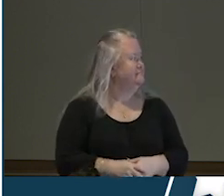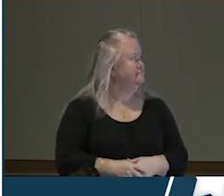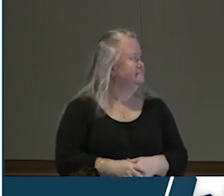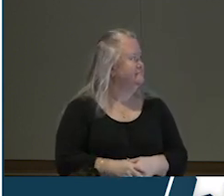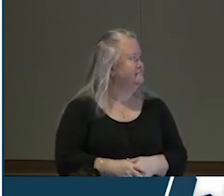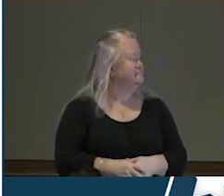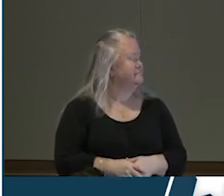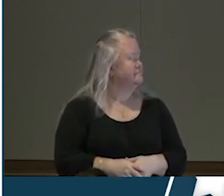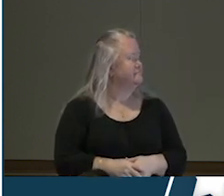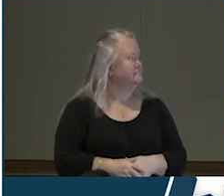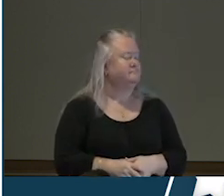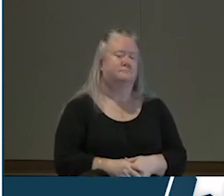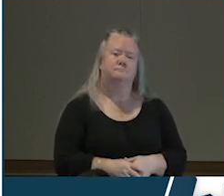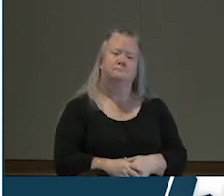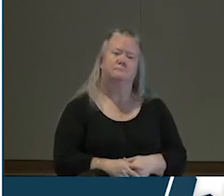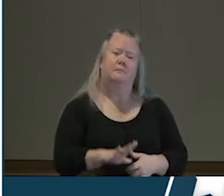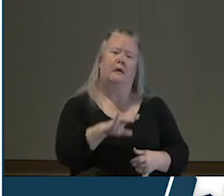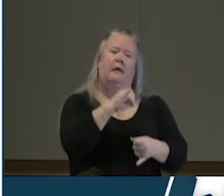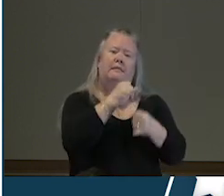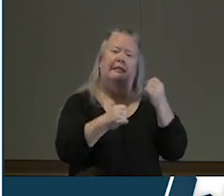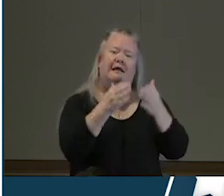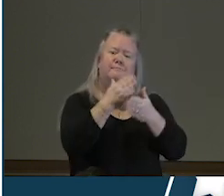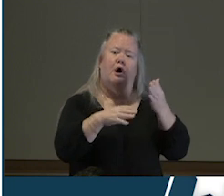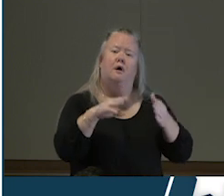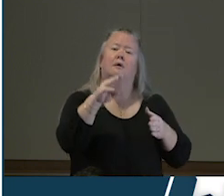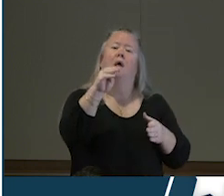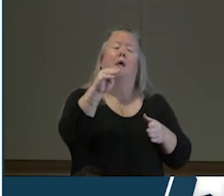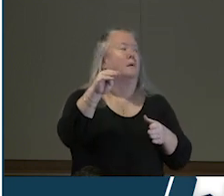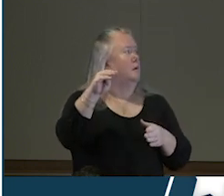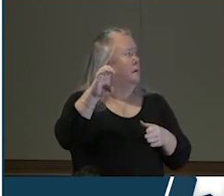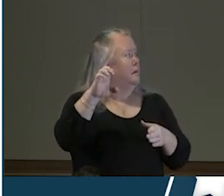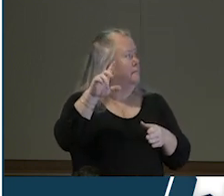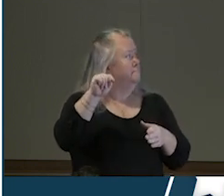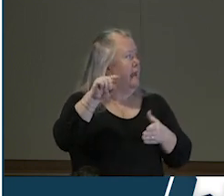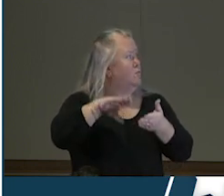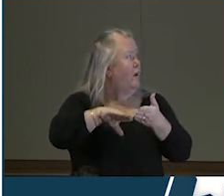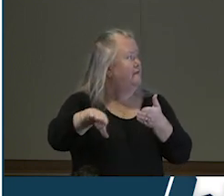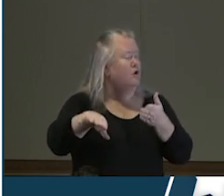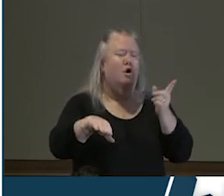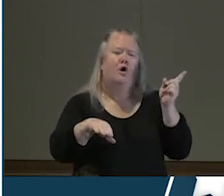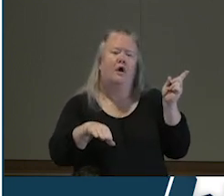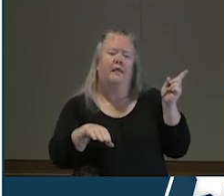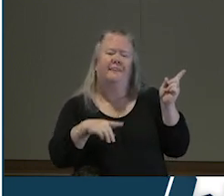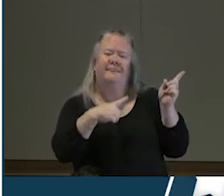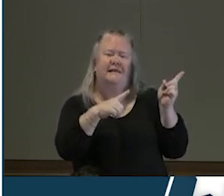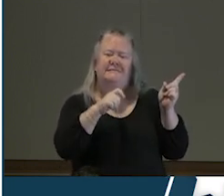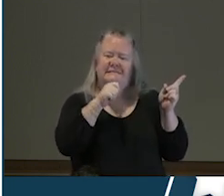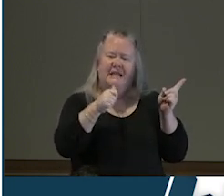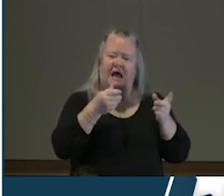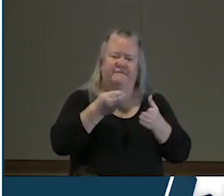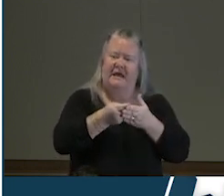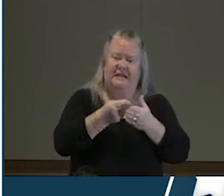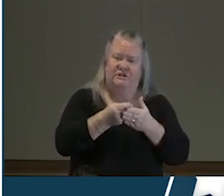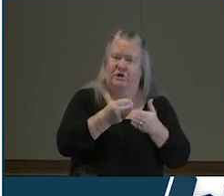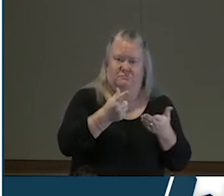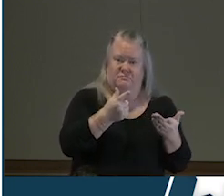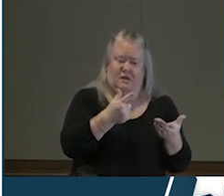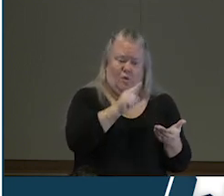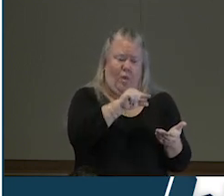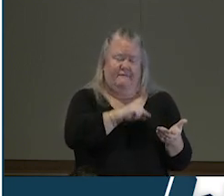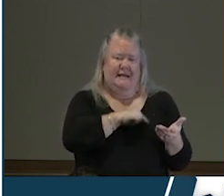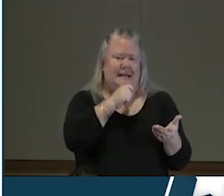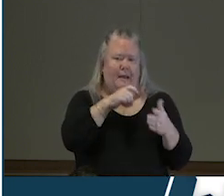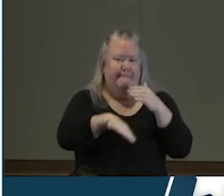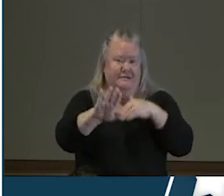And then the last part of it, Med Waiver, is the most unknown benefit. This one is not financially qualified, so it's not based